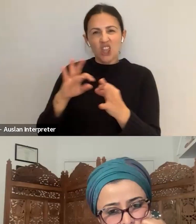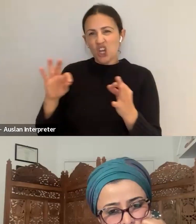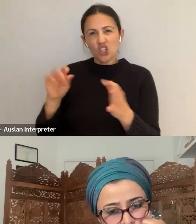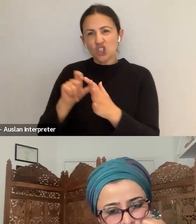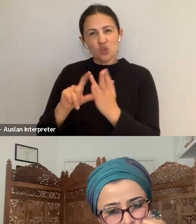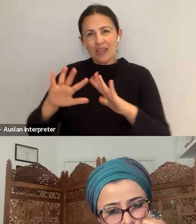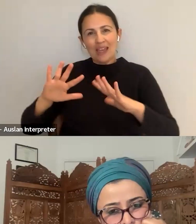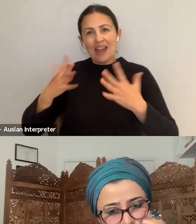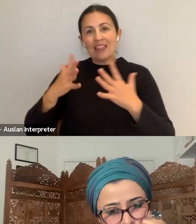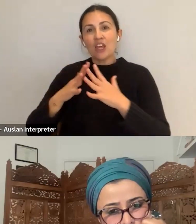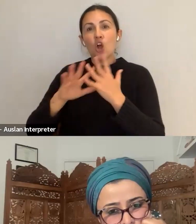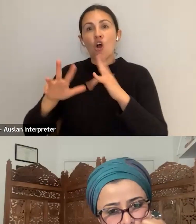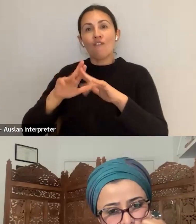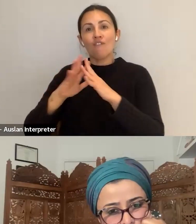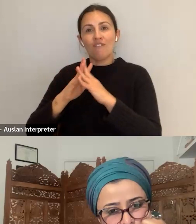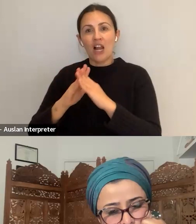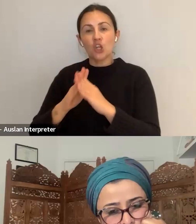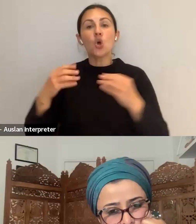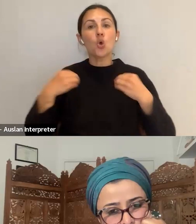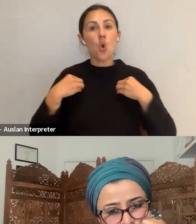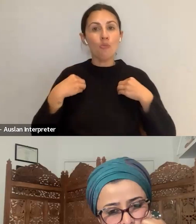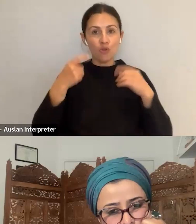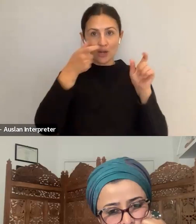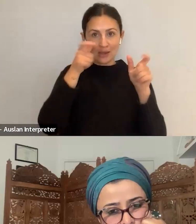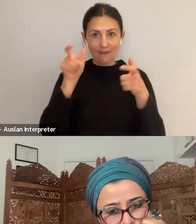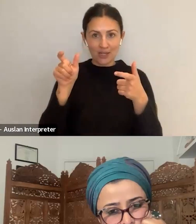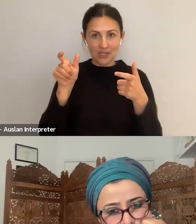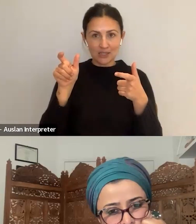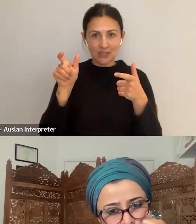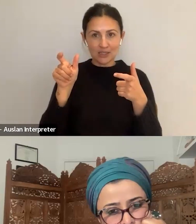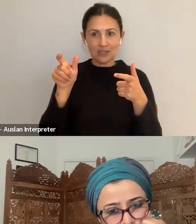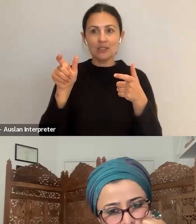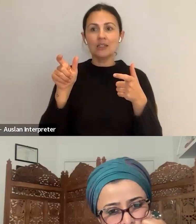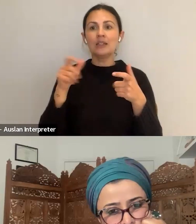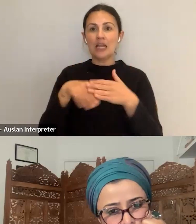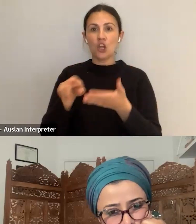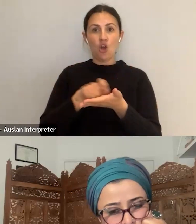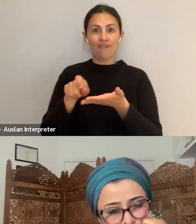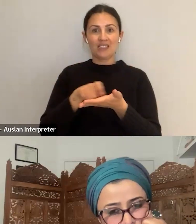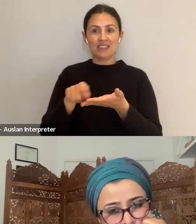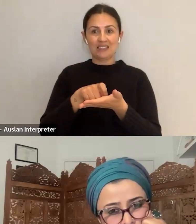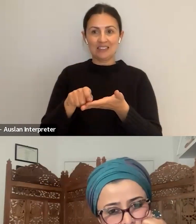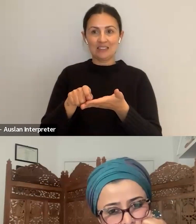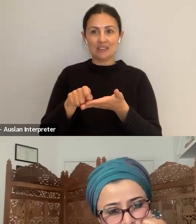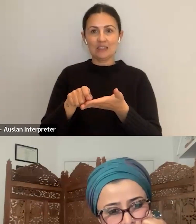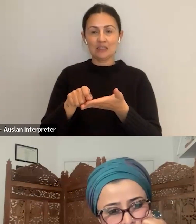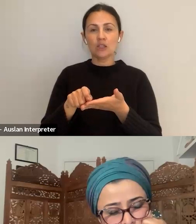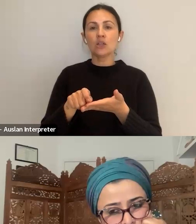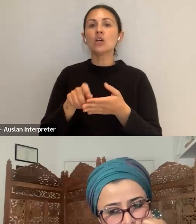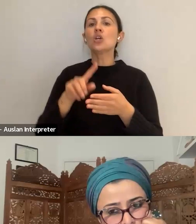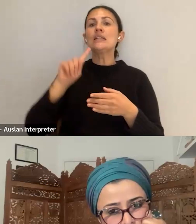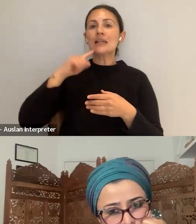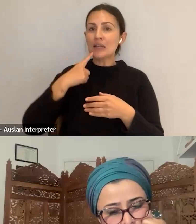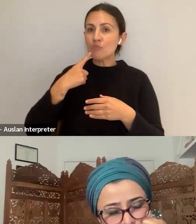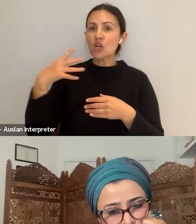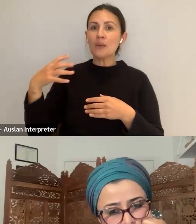And I keep on saying that because corporate governance, when those things occur in those spaces, it's by accident, it's not by design.